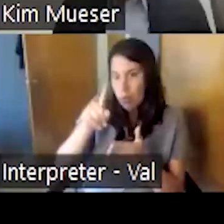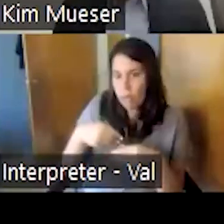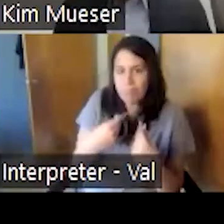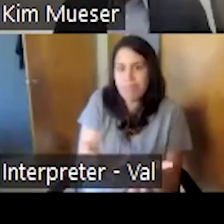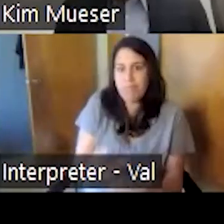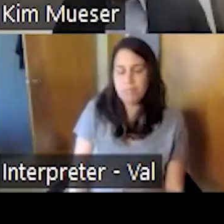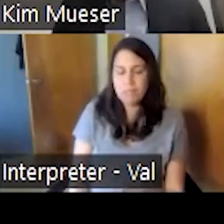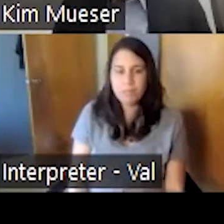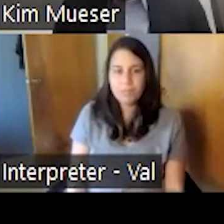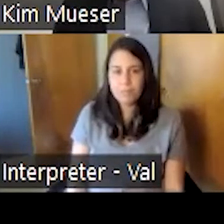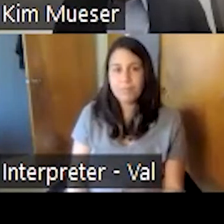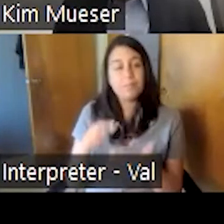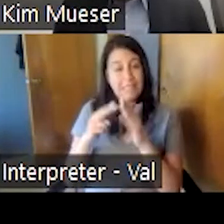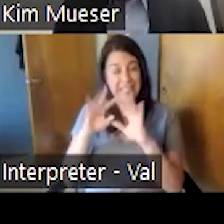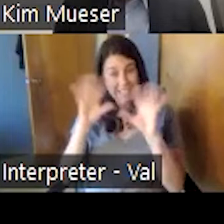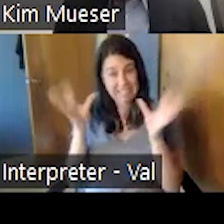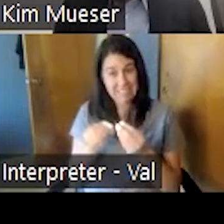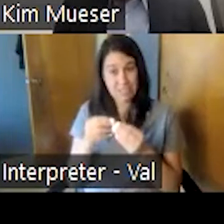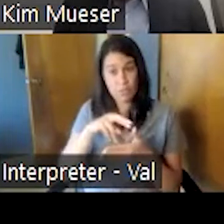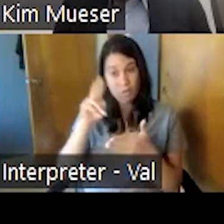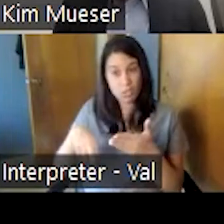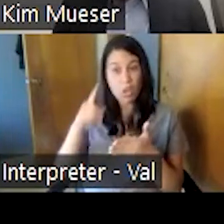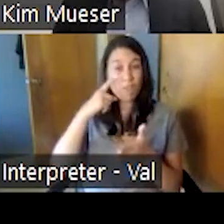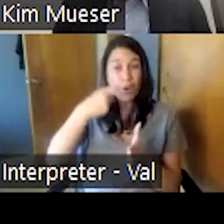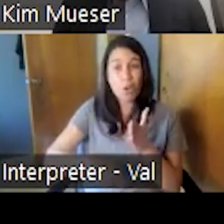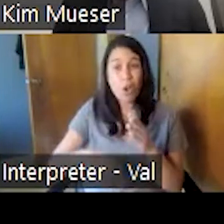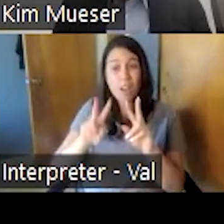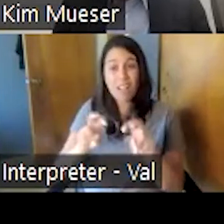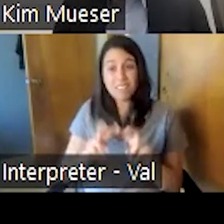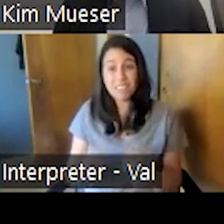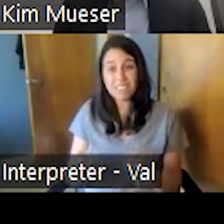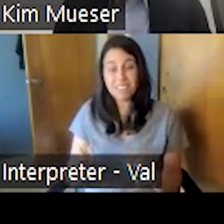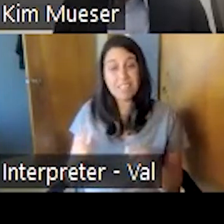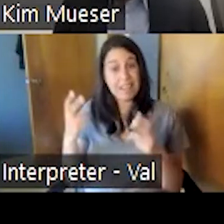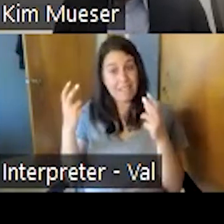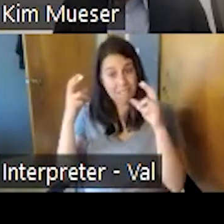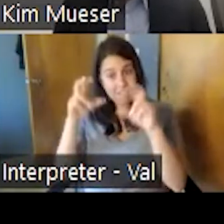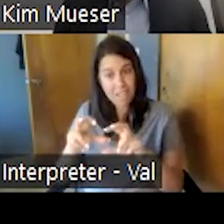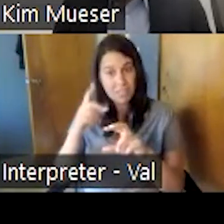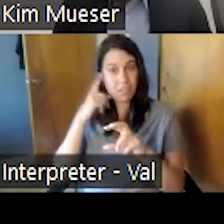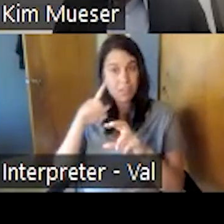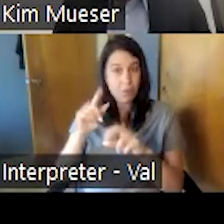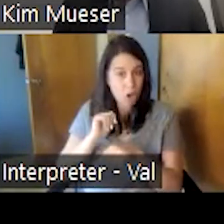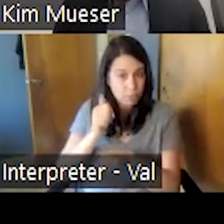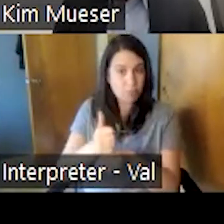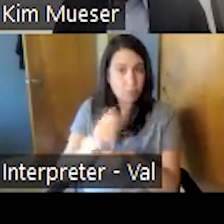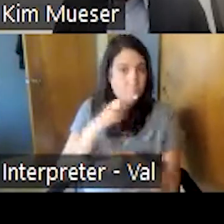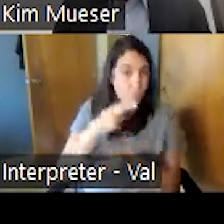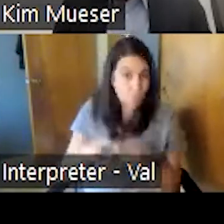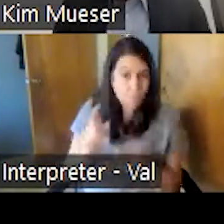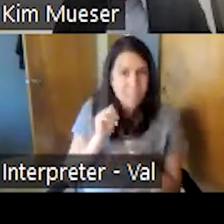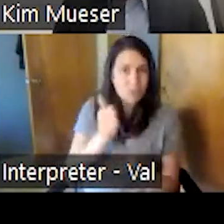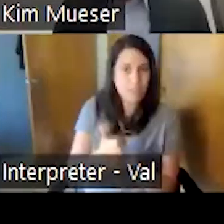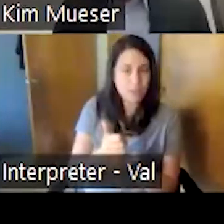And so the overall results of the cost analysis is that an investment in implementing the brief intervention would